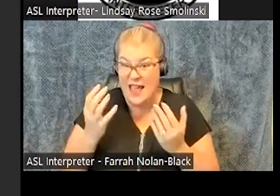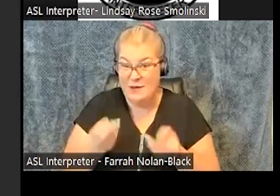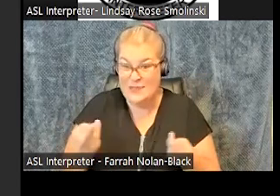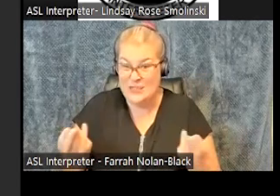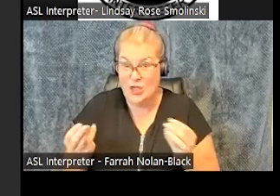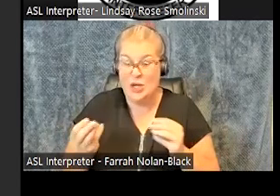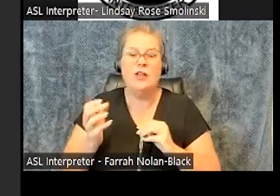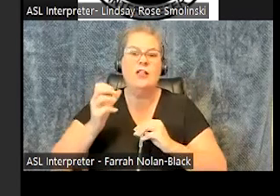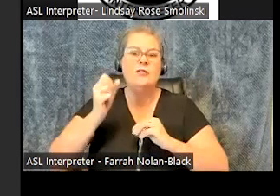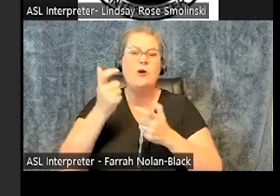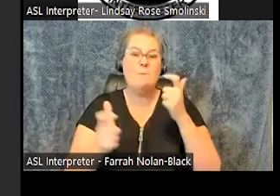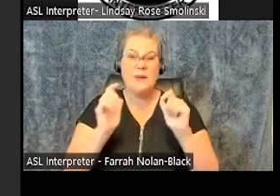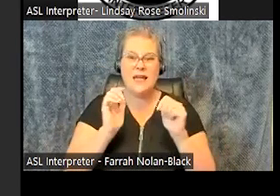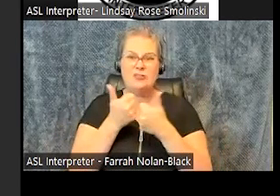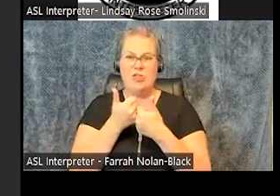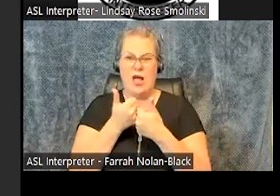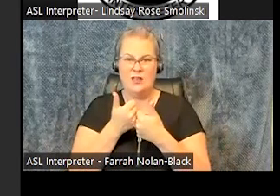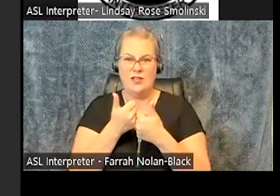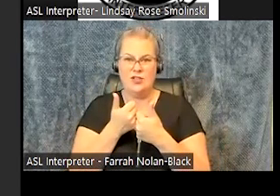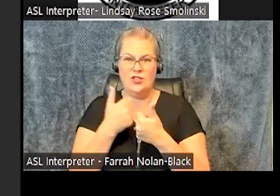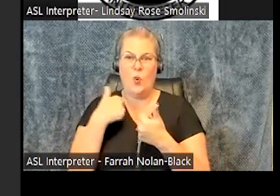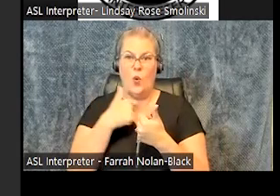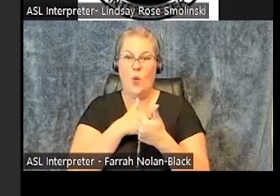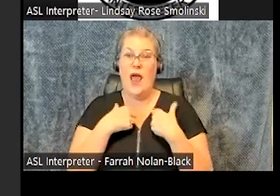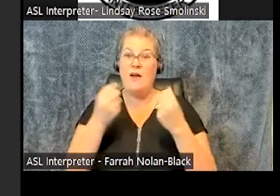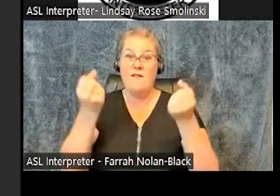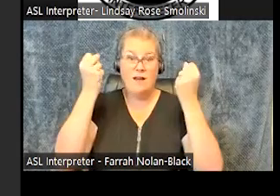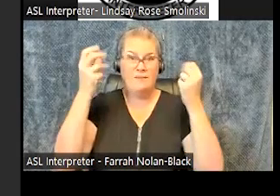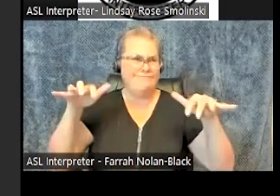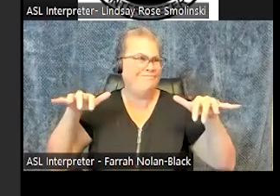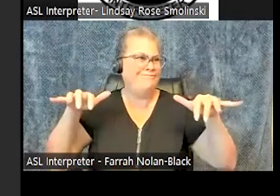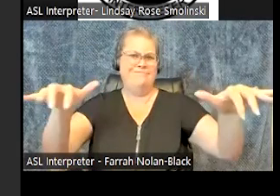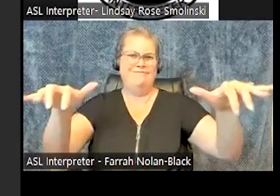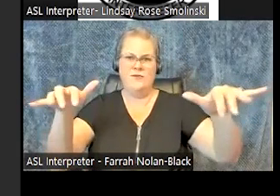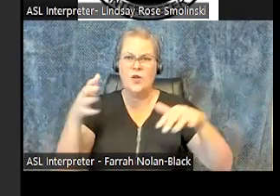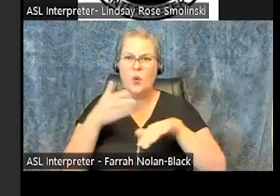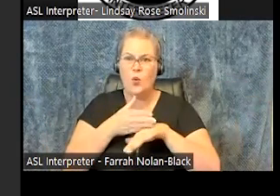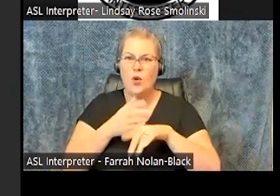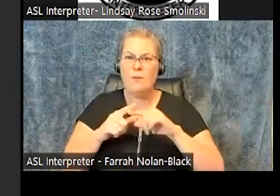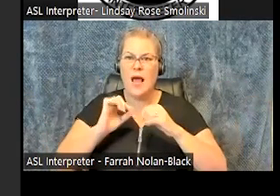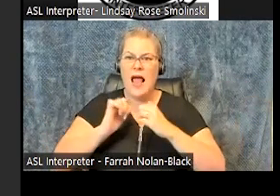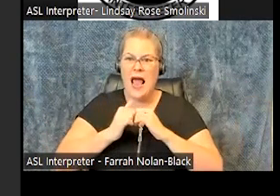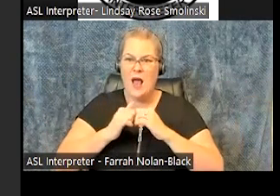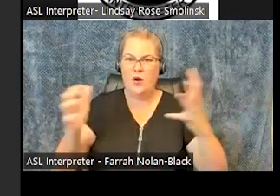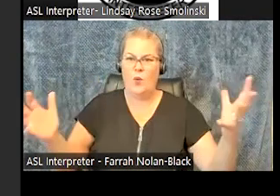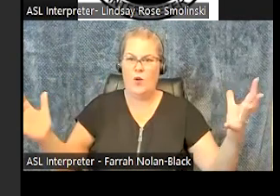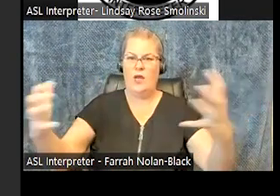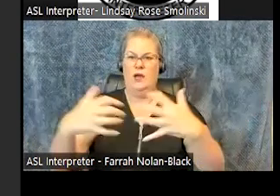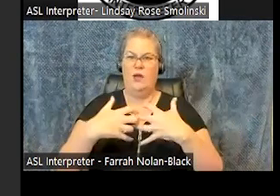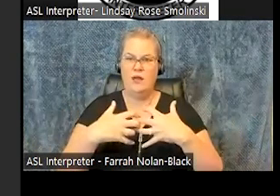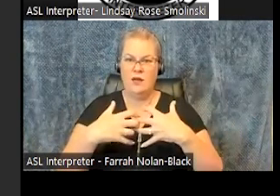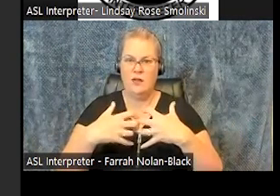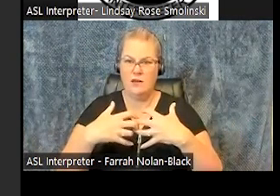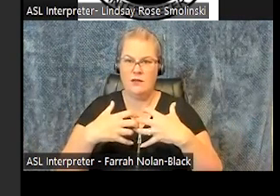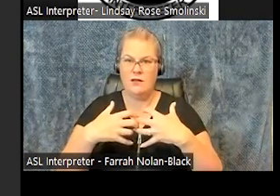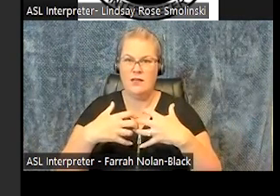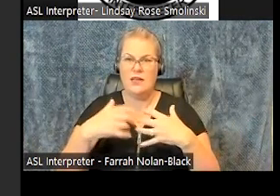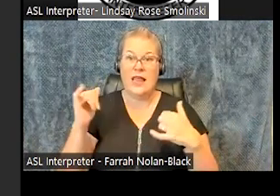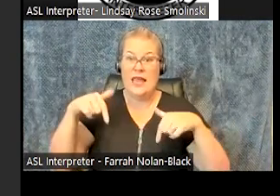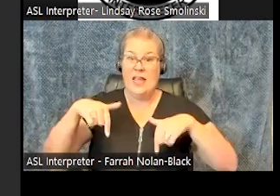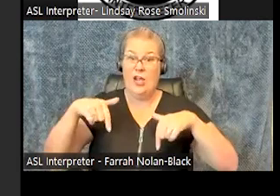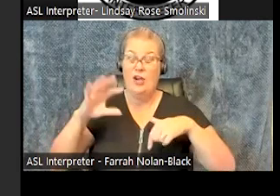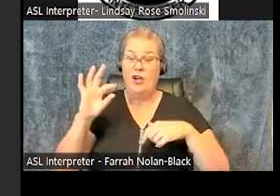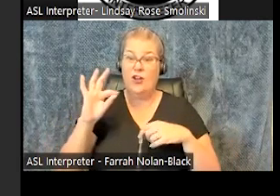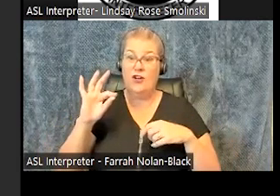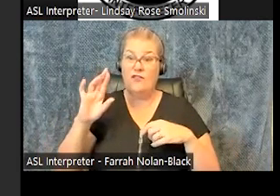biggest challenge is we have infinite supply, right? But how can we move all that feedstock, and coming somewhere like here at Freight and Salvage and talking about our